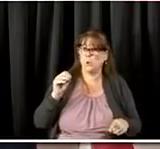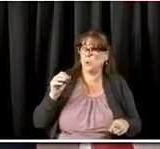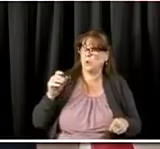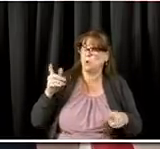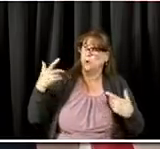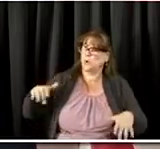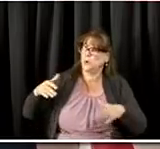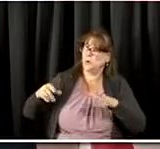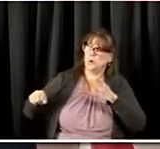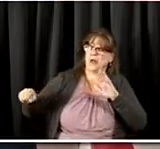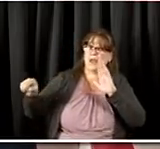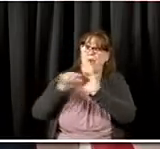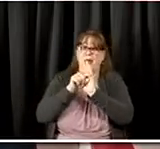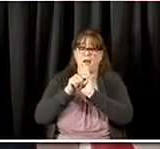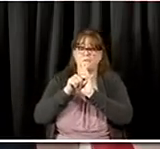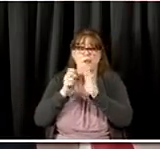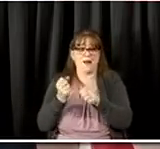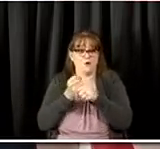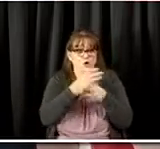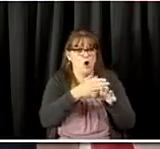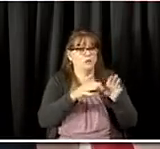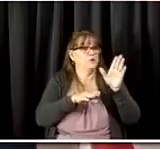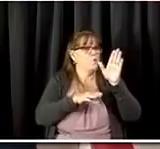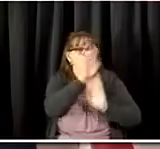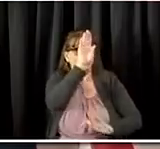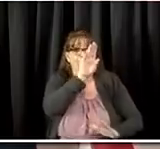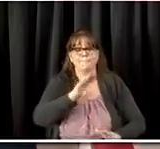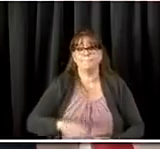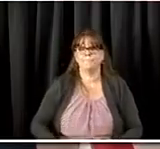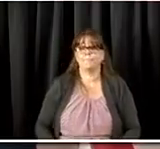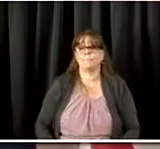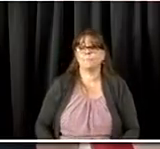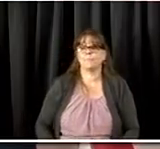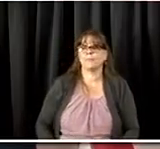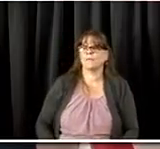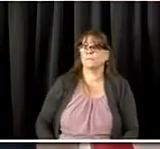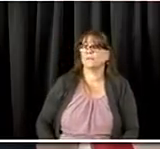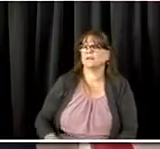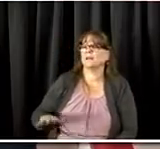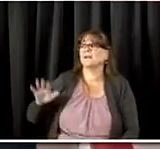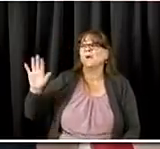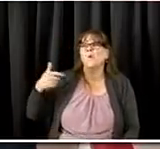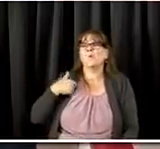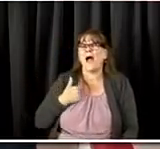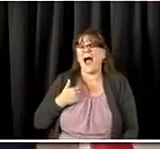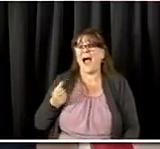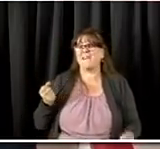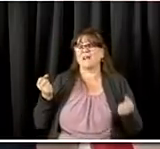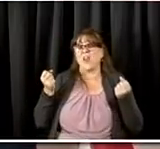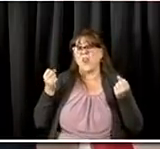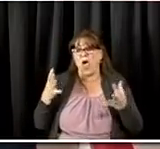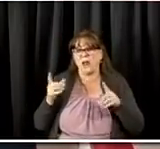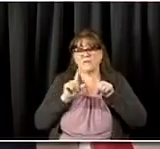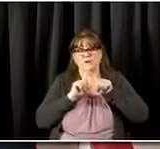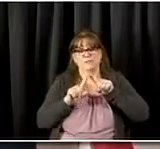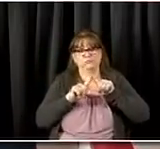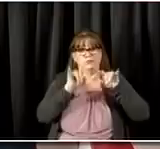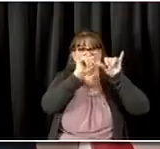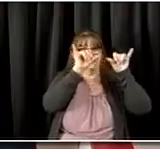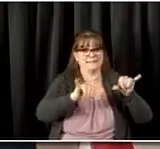failures? There's a lot of national system-wide failures with regard to our coronavirus response. I don't think it's any accident